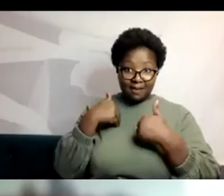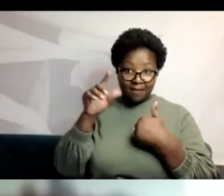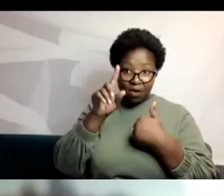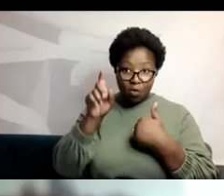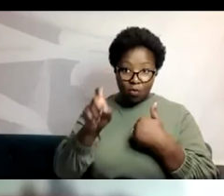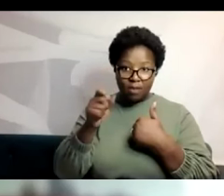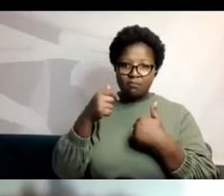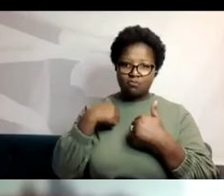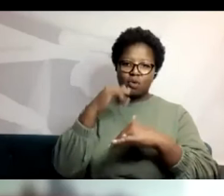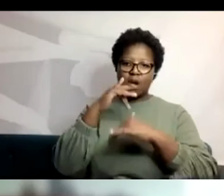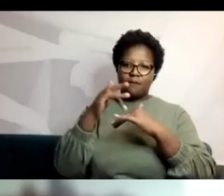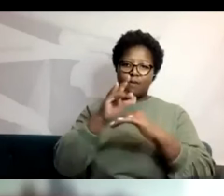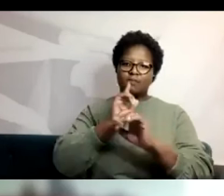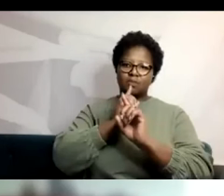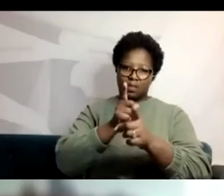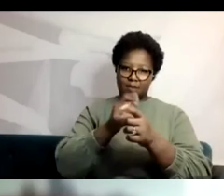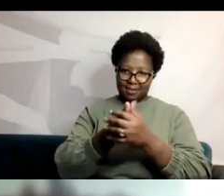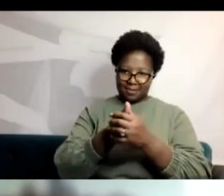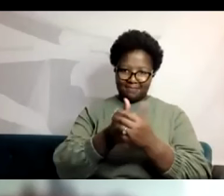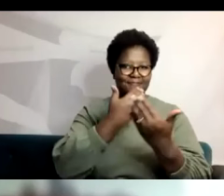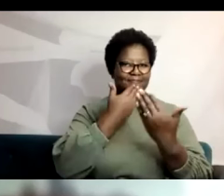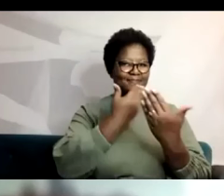answer. Thank you.